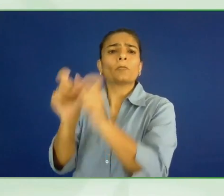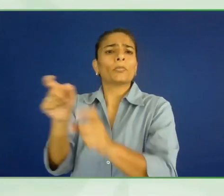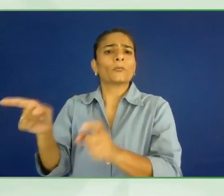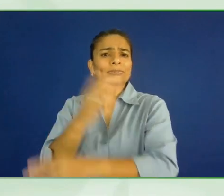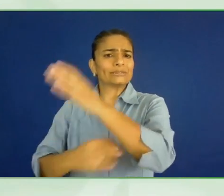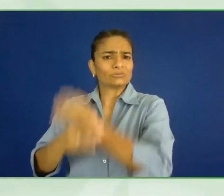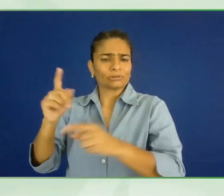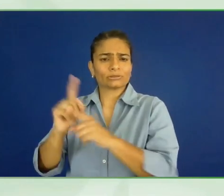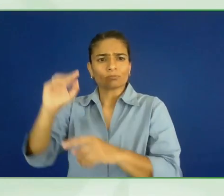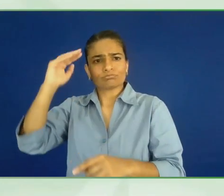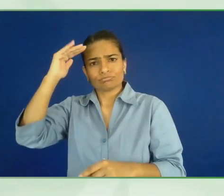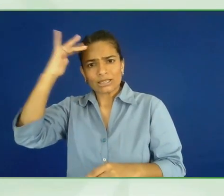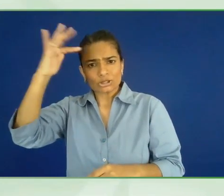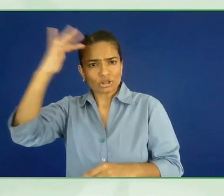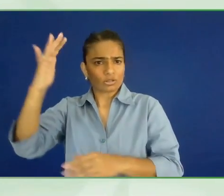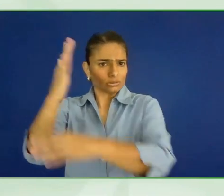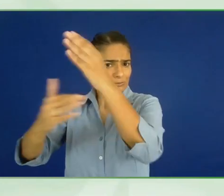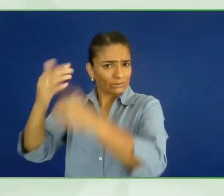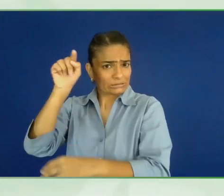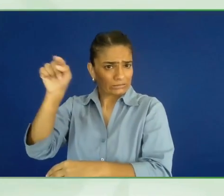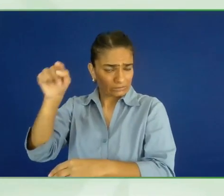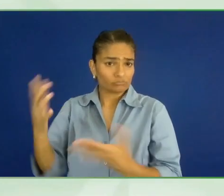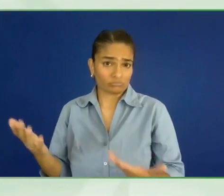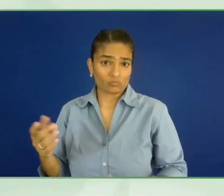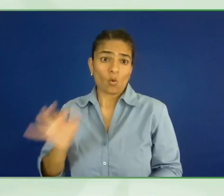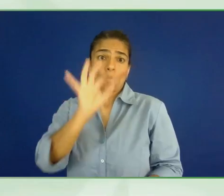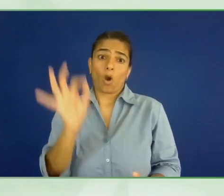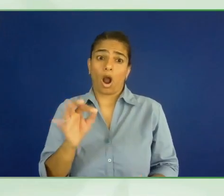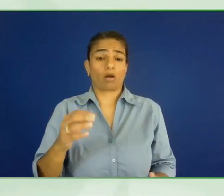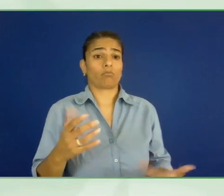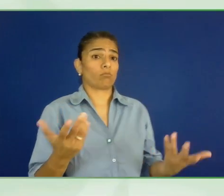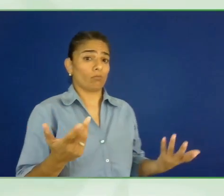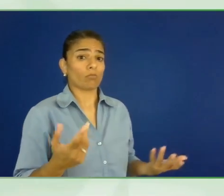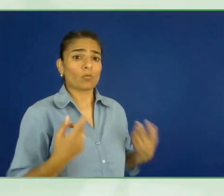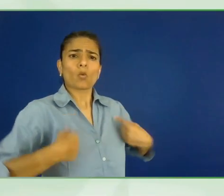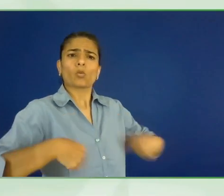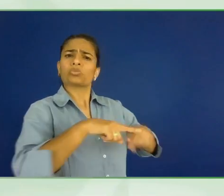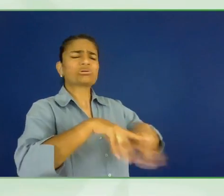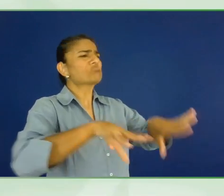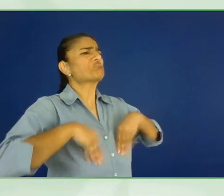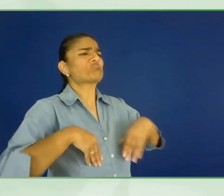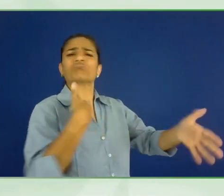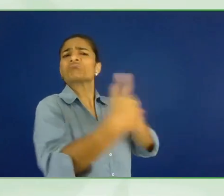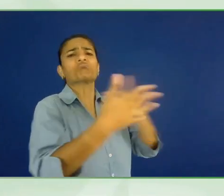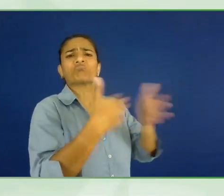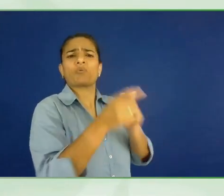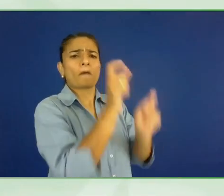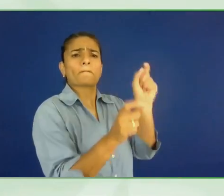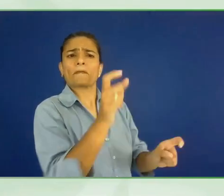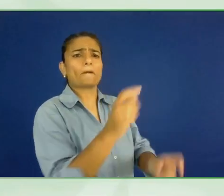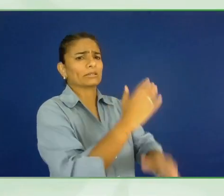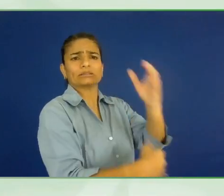really are welcoming to any type of disability. But I would say that our